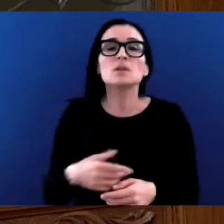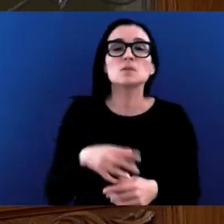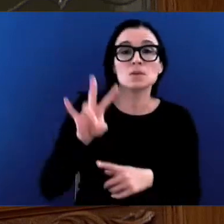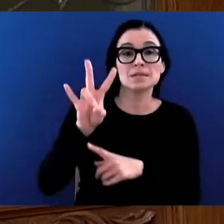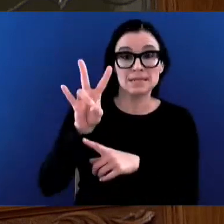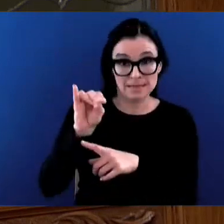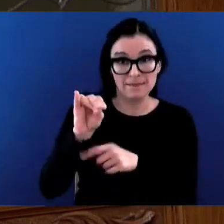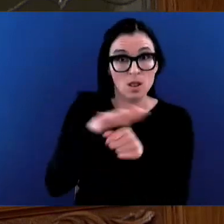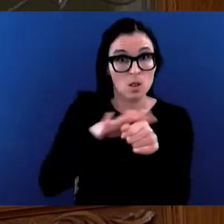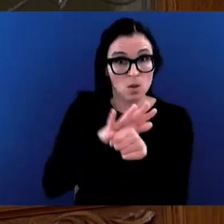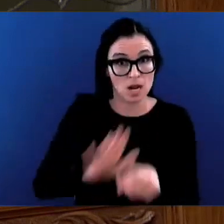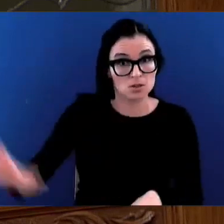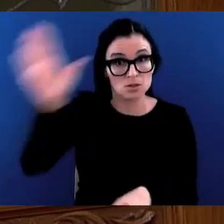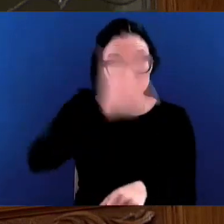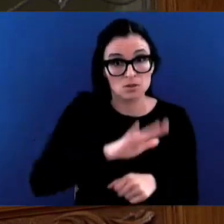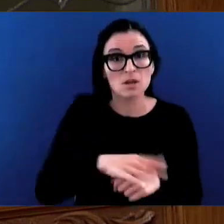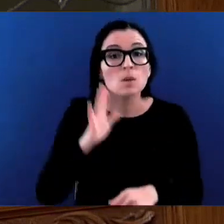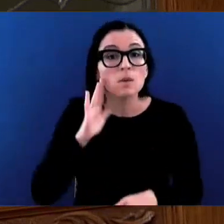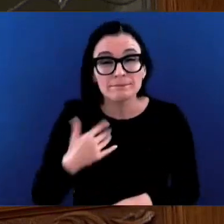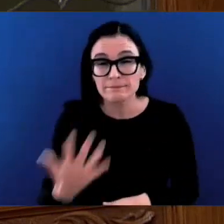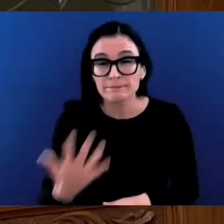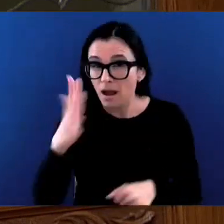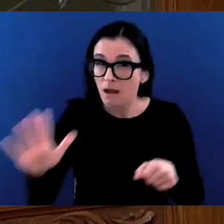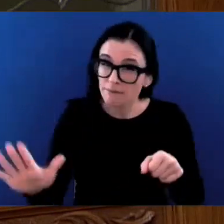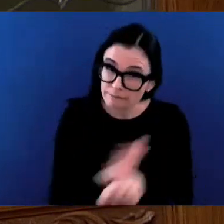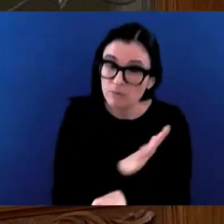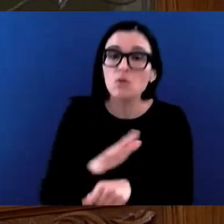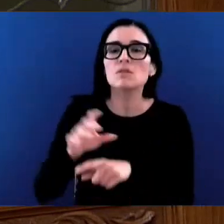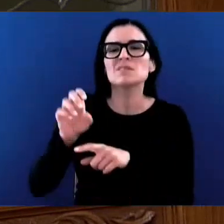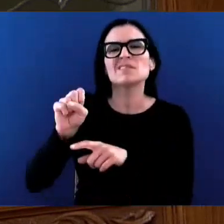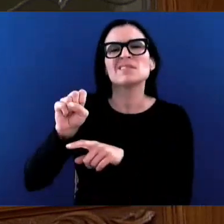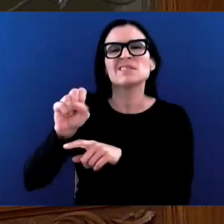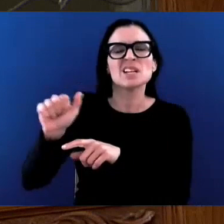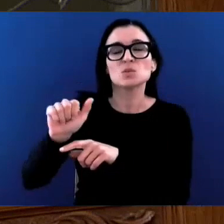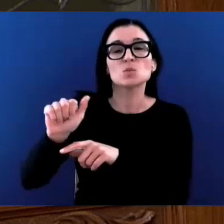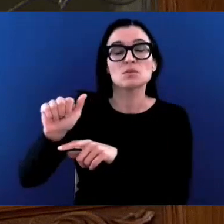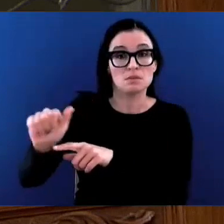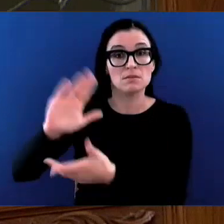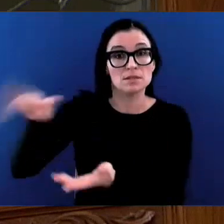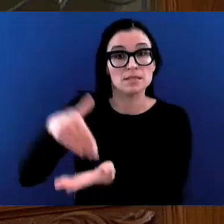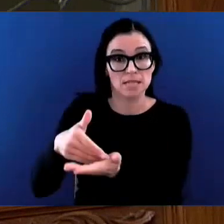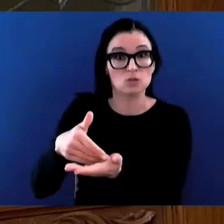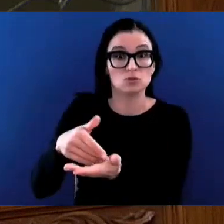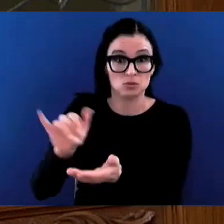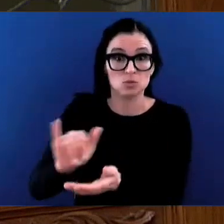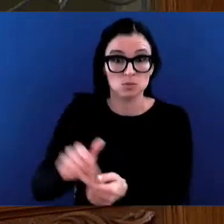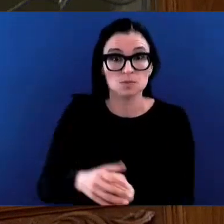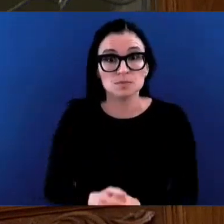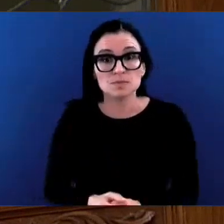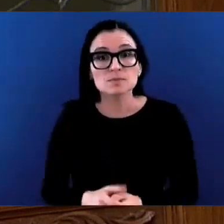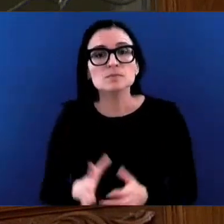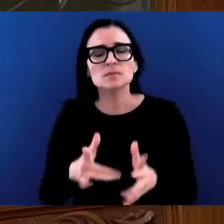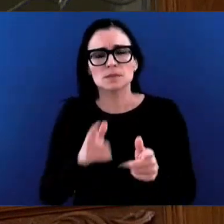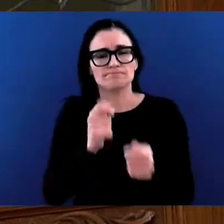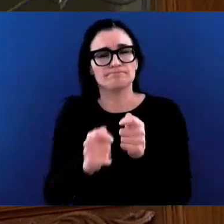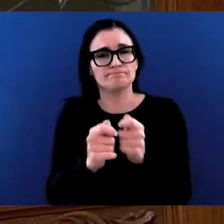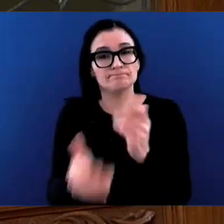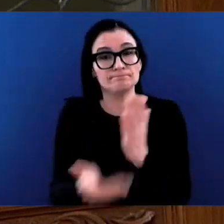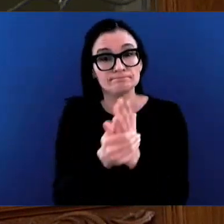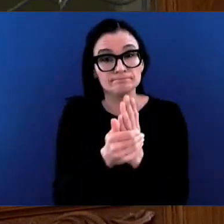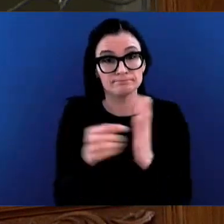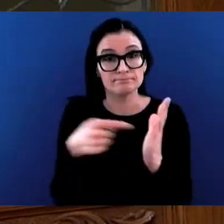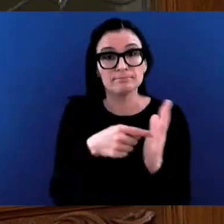to survivors. Amendments to the Crime Victim Assistance Act to better support victims in their recovery from the impacts of violent